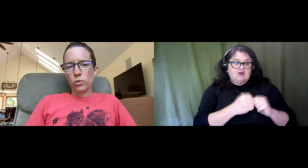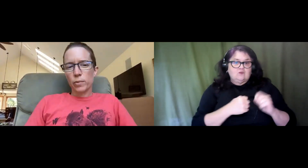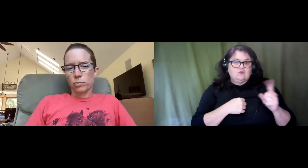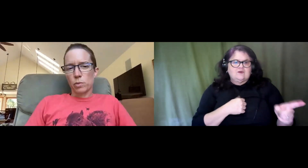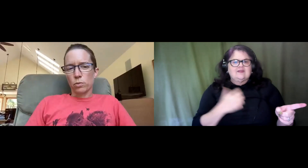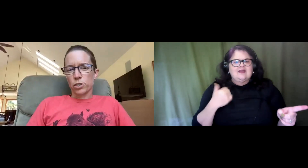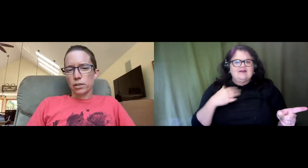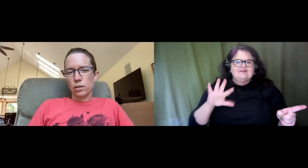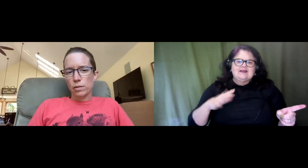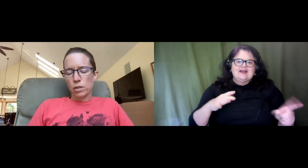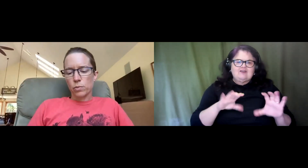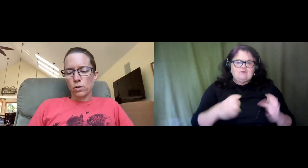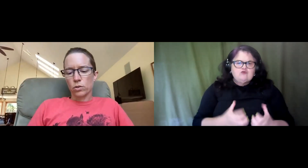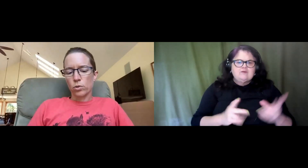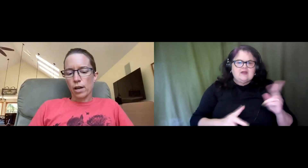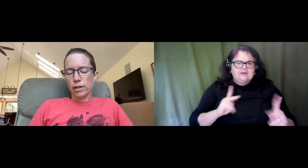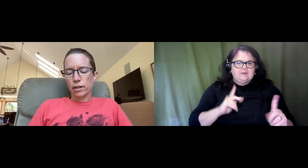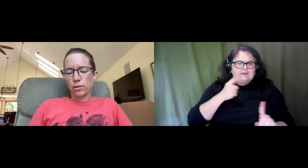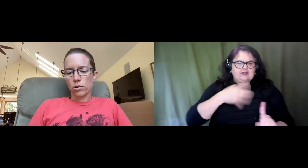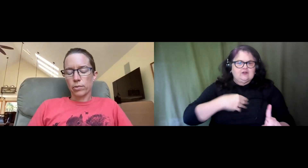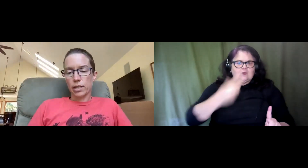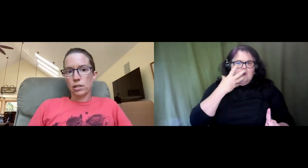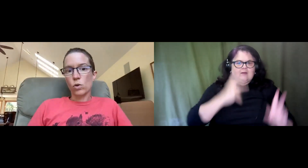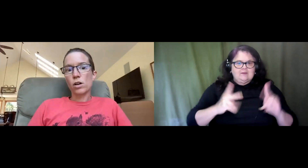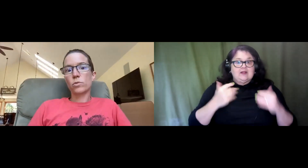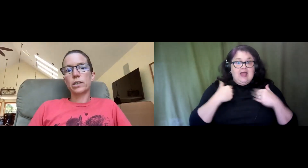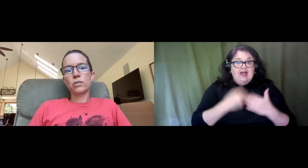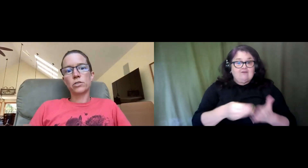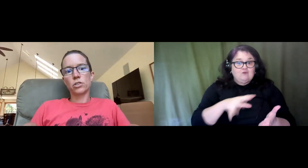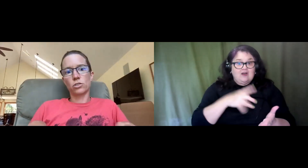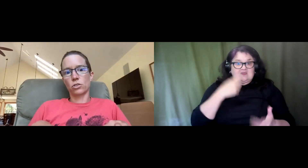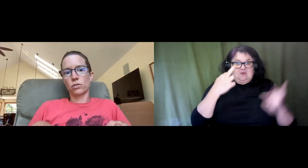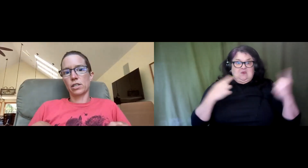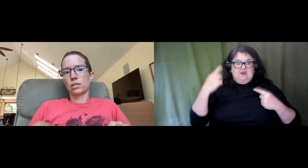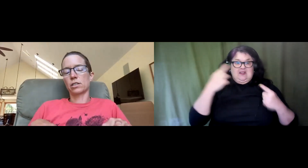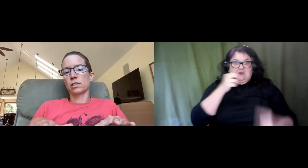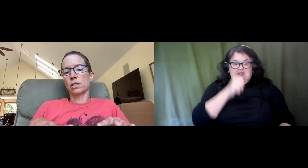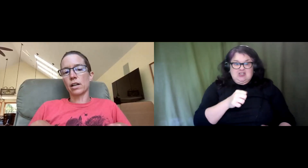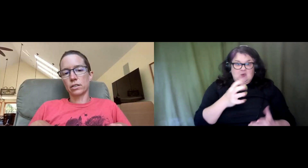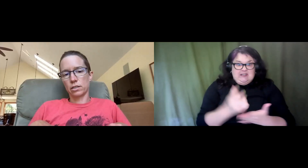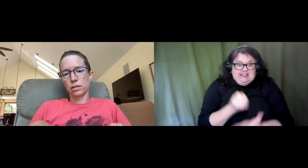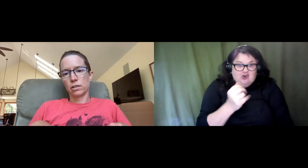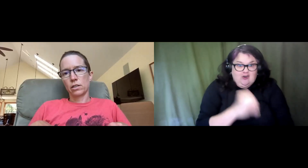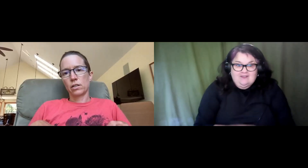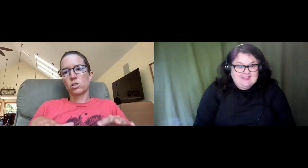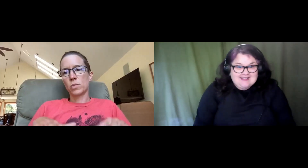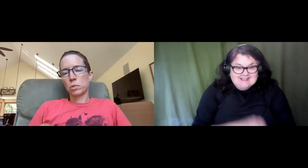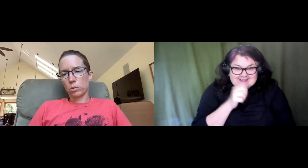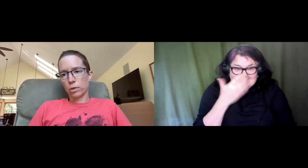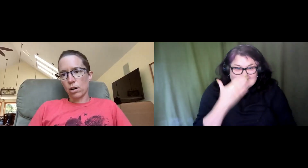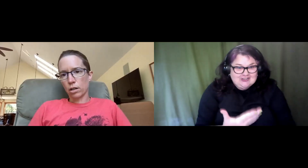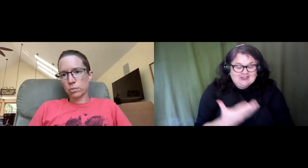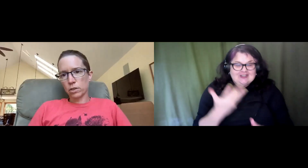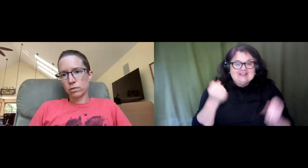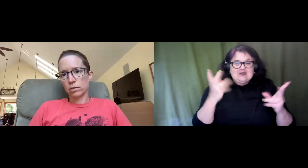a movement of people, particularly white people who have wealth, who are realizing, whoa, we don't deserve this. This is not good. So many people